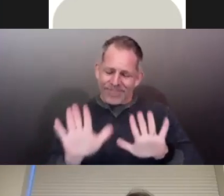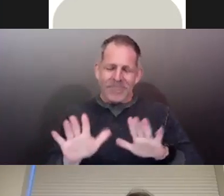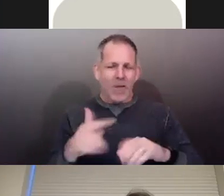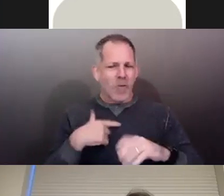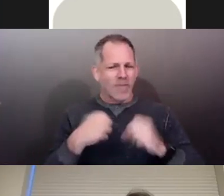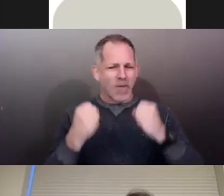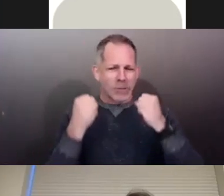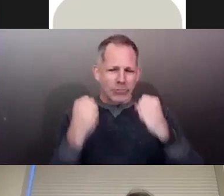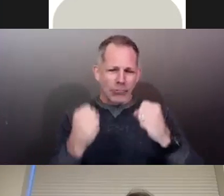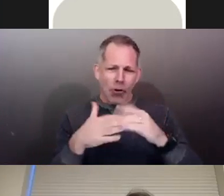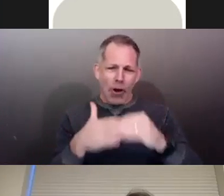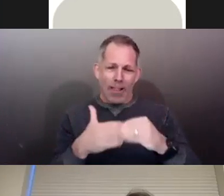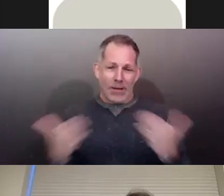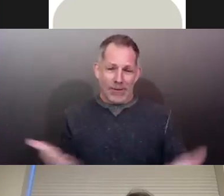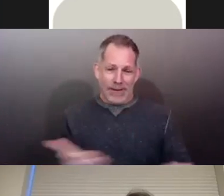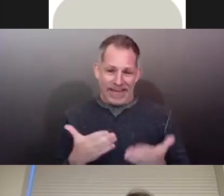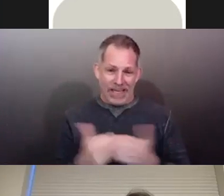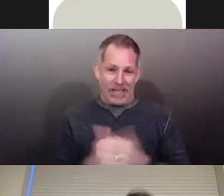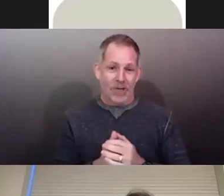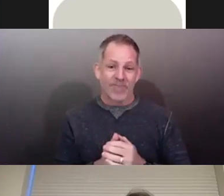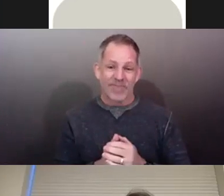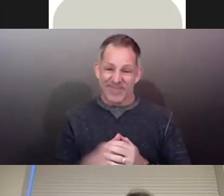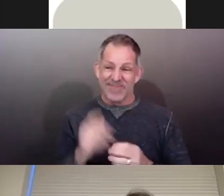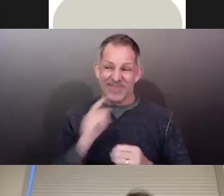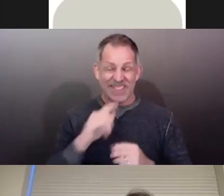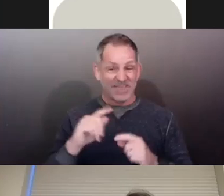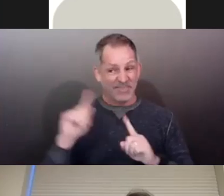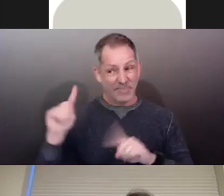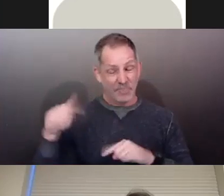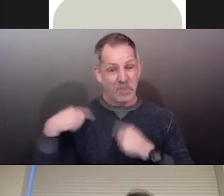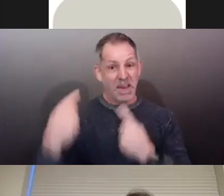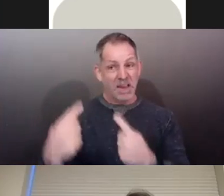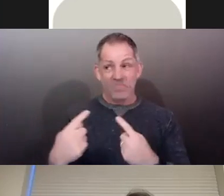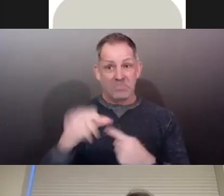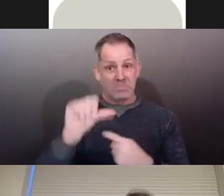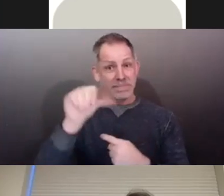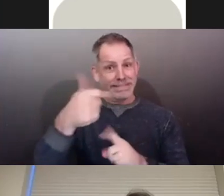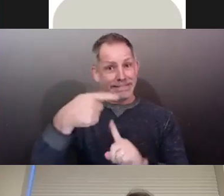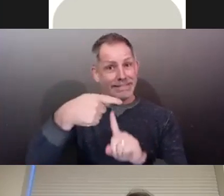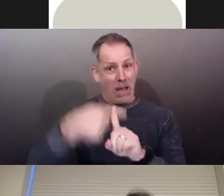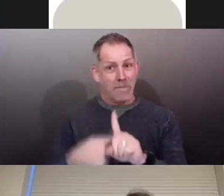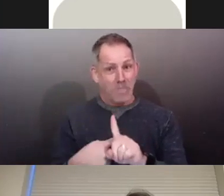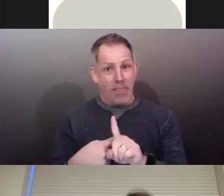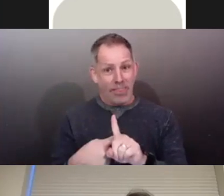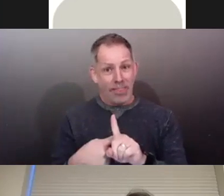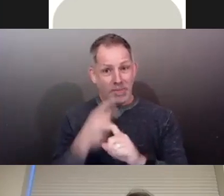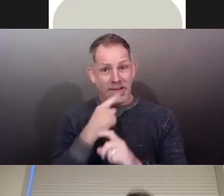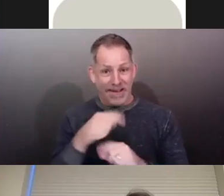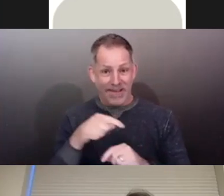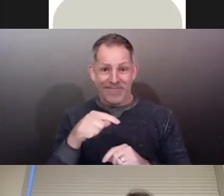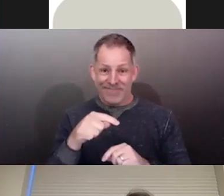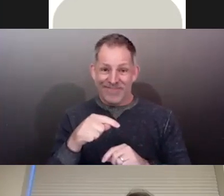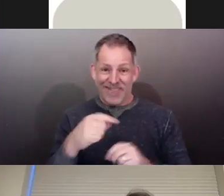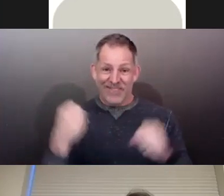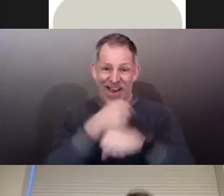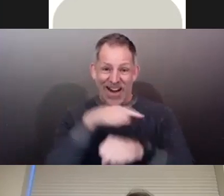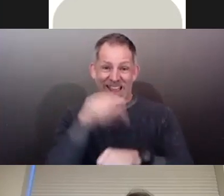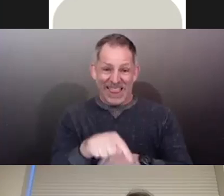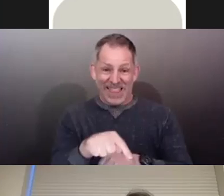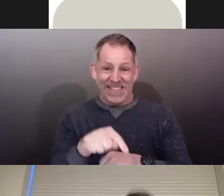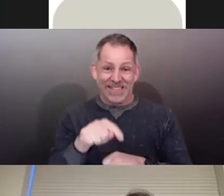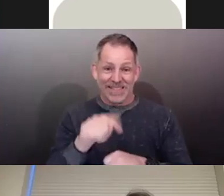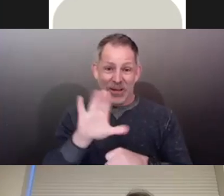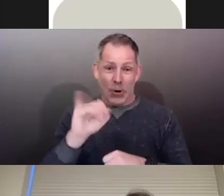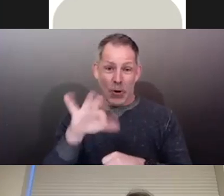months, 9 going on 10. When we had the first case back in January, we had absolutely no idea